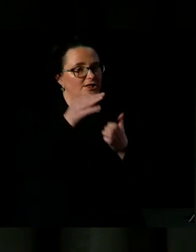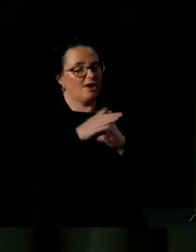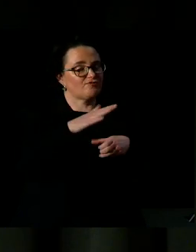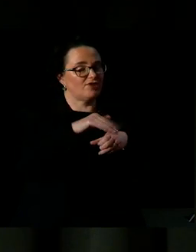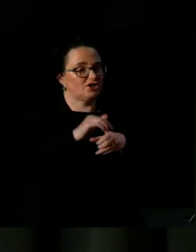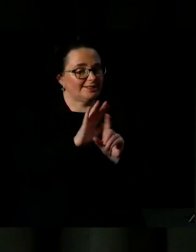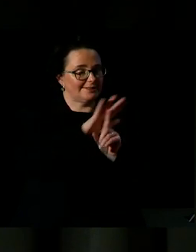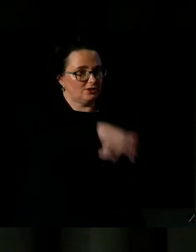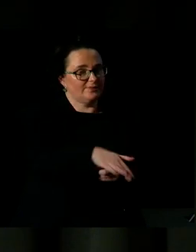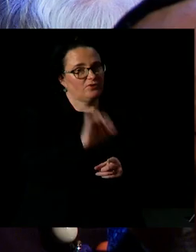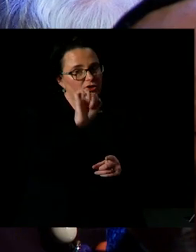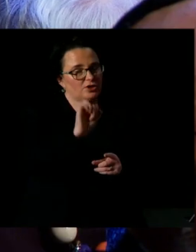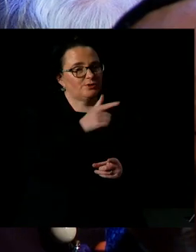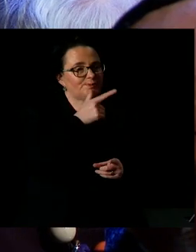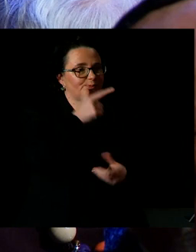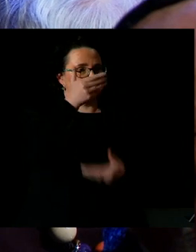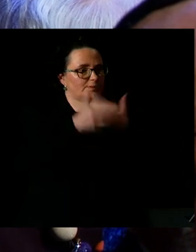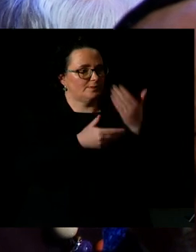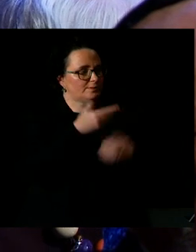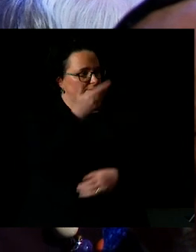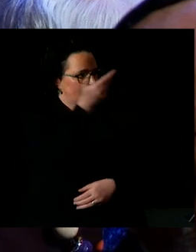Discrimination, to give her reading.